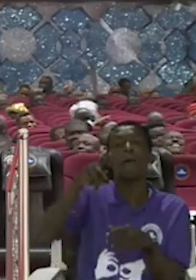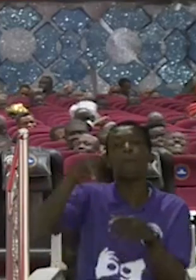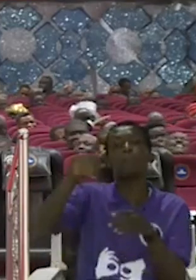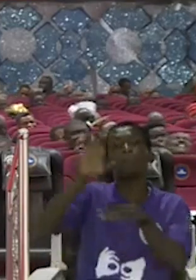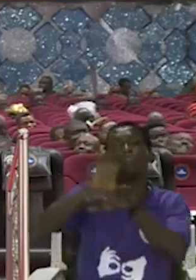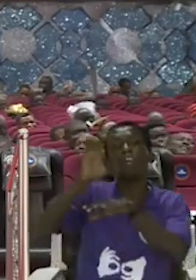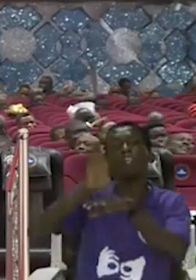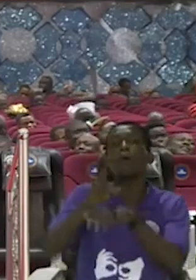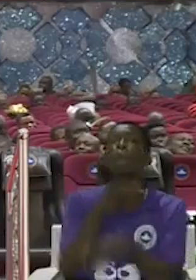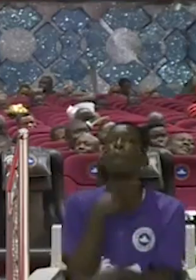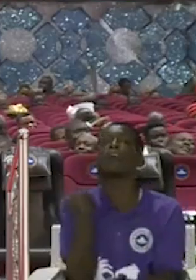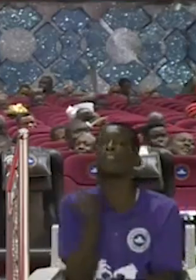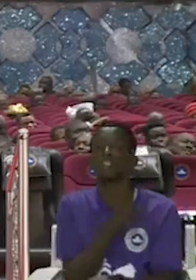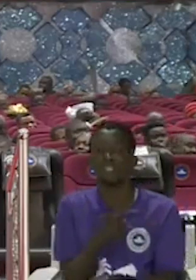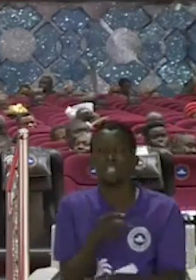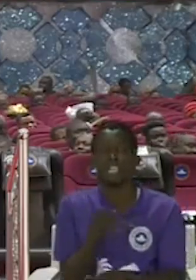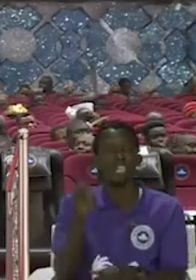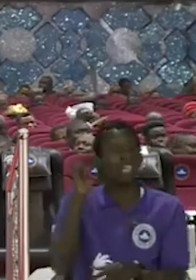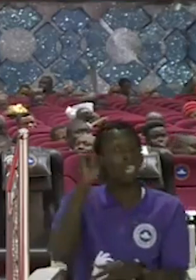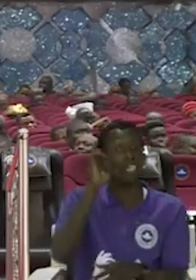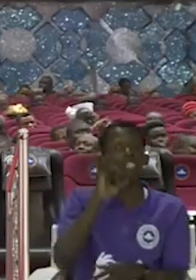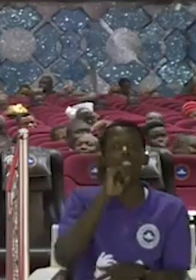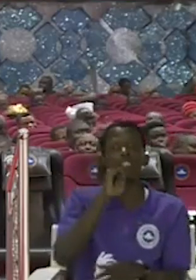He was a world evangelist.